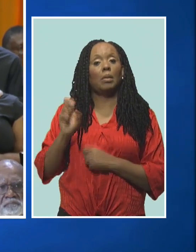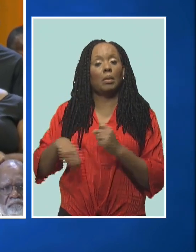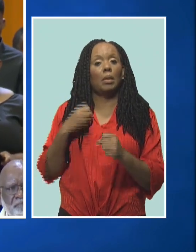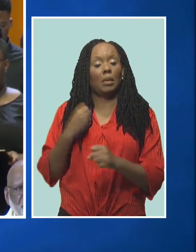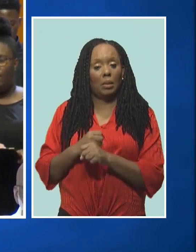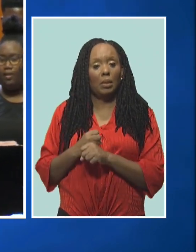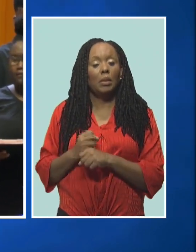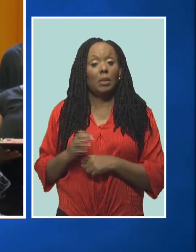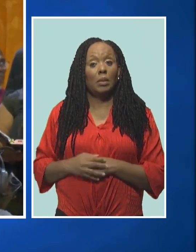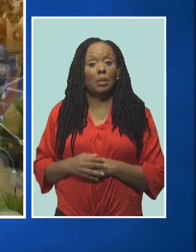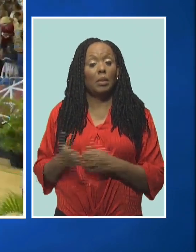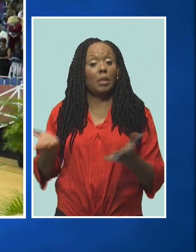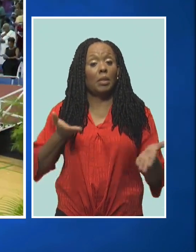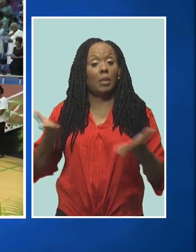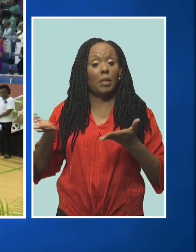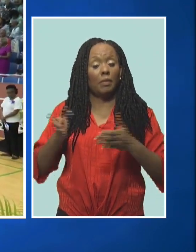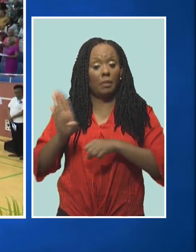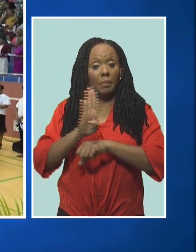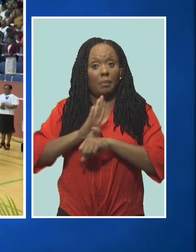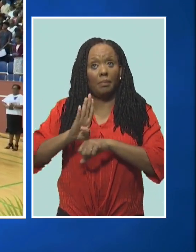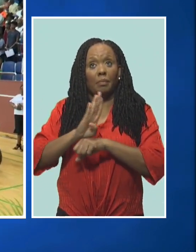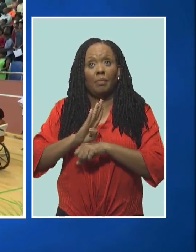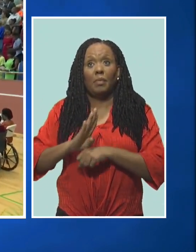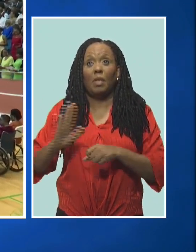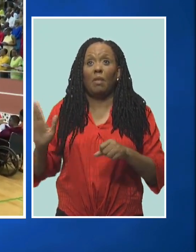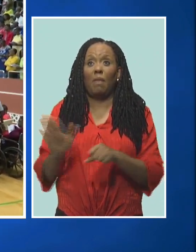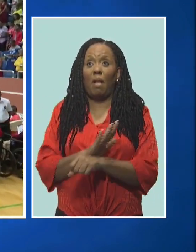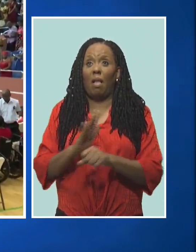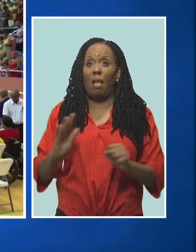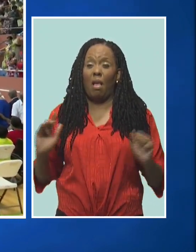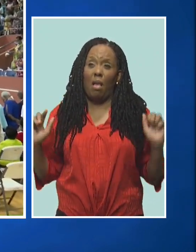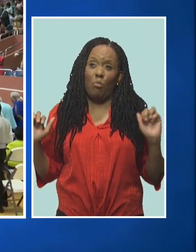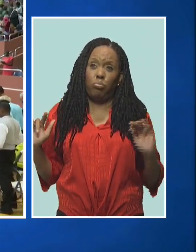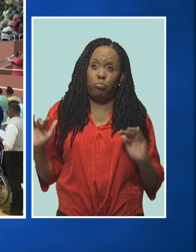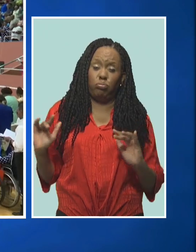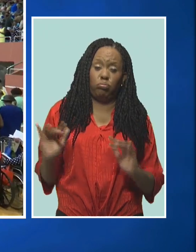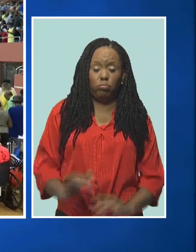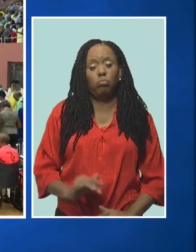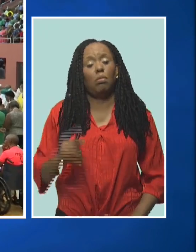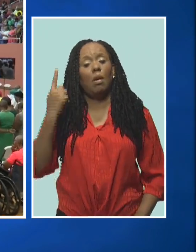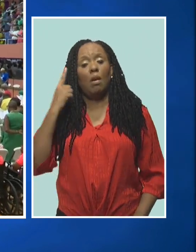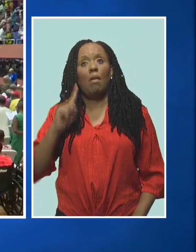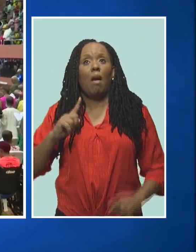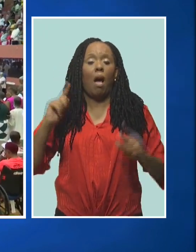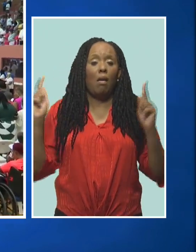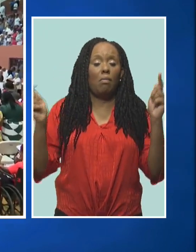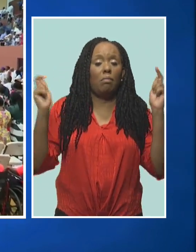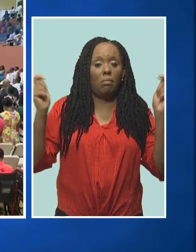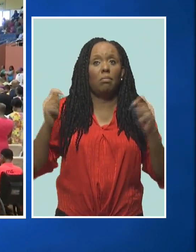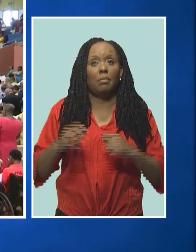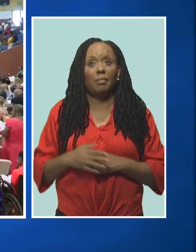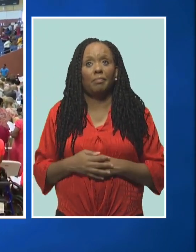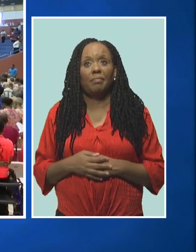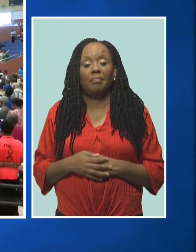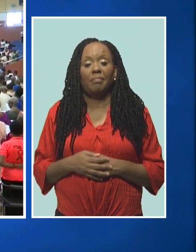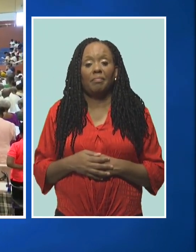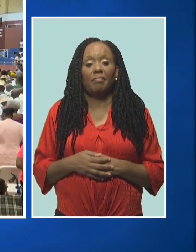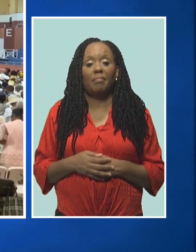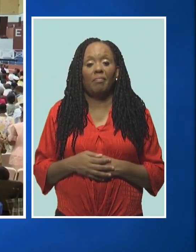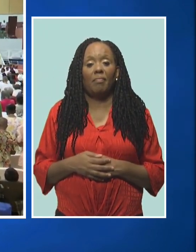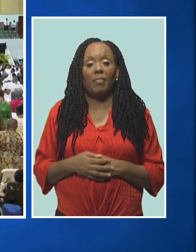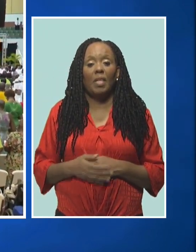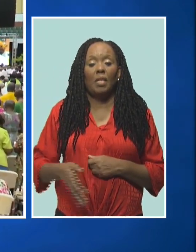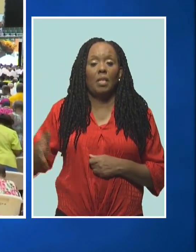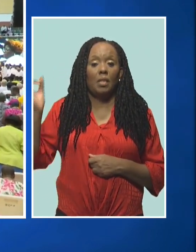Diocese of Barbados. They filled the Garfield Sobers complex for the momentous occasion. Delivering the sermon is the